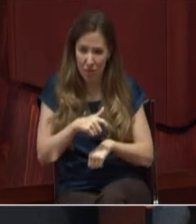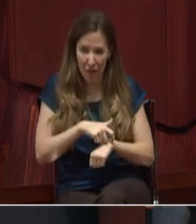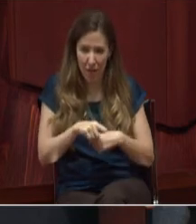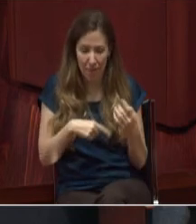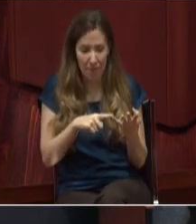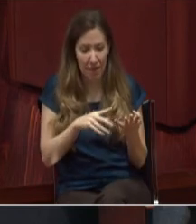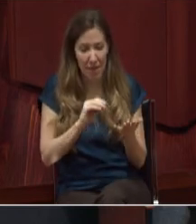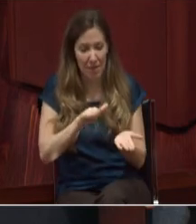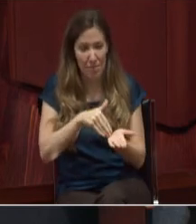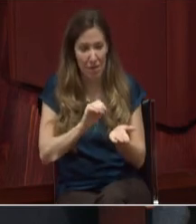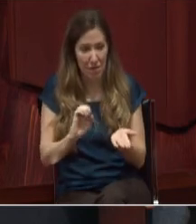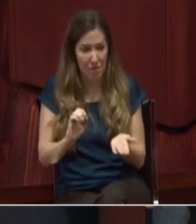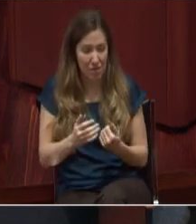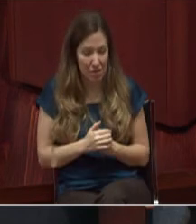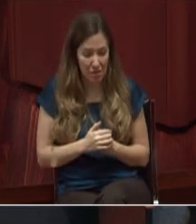Middle East.